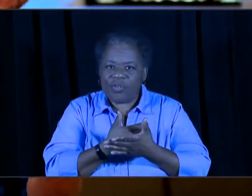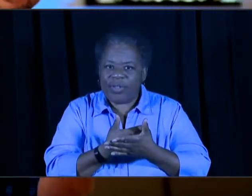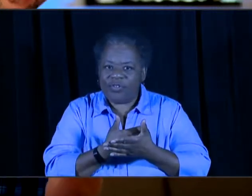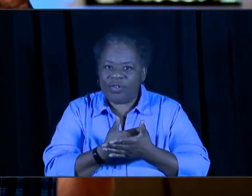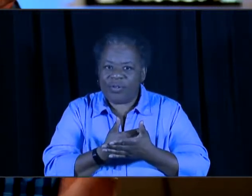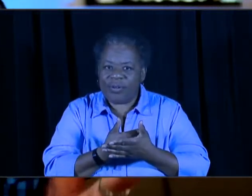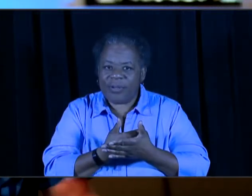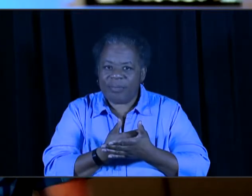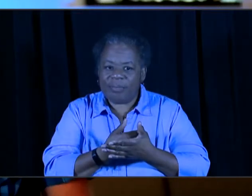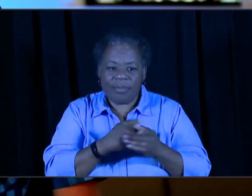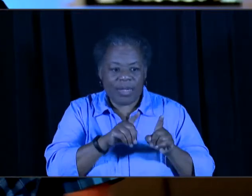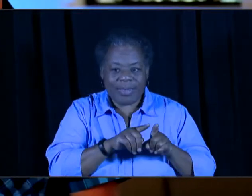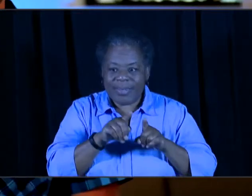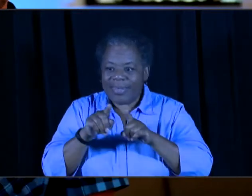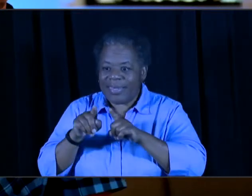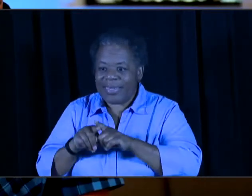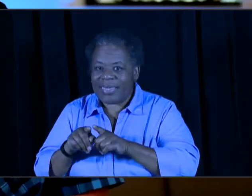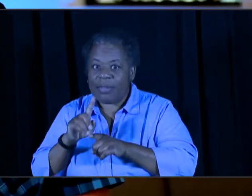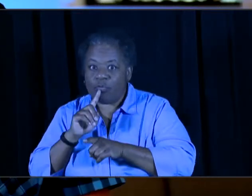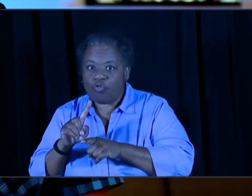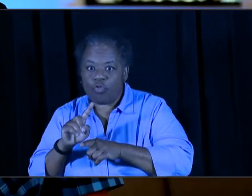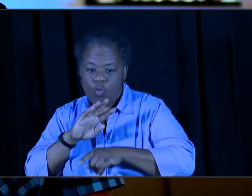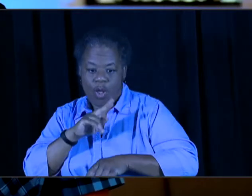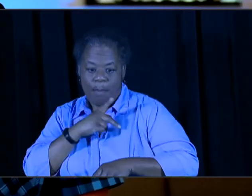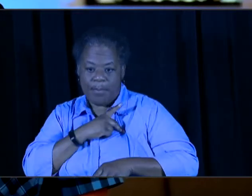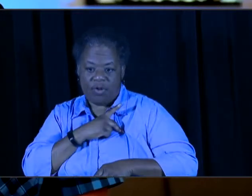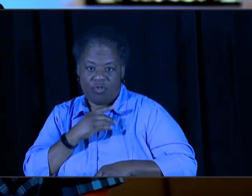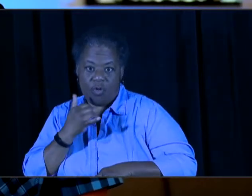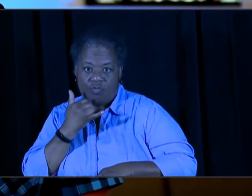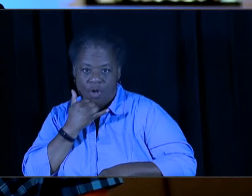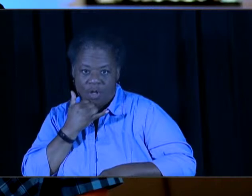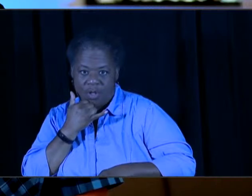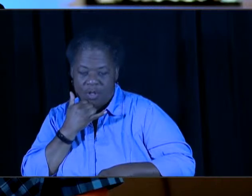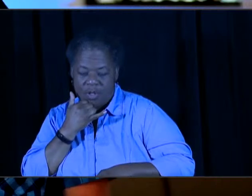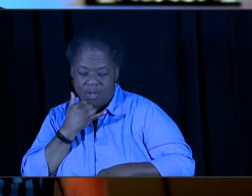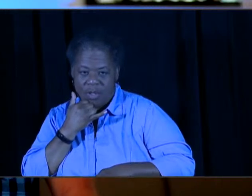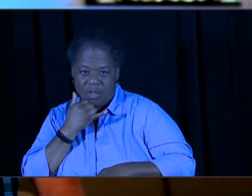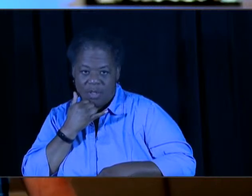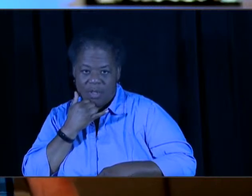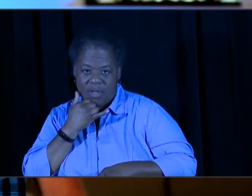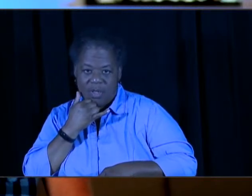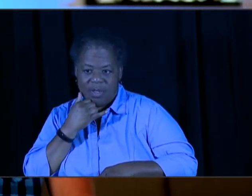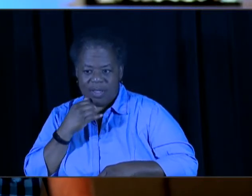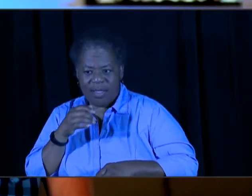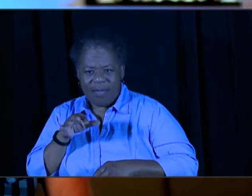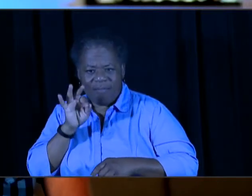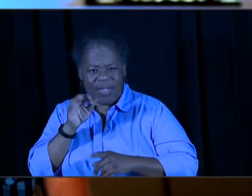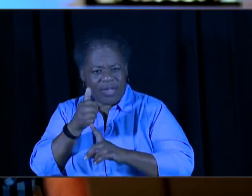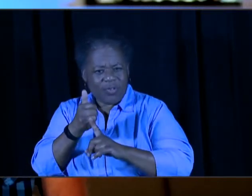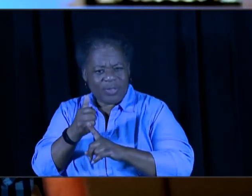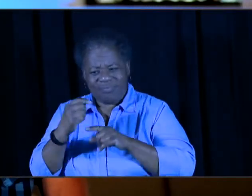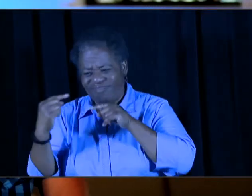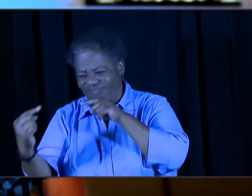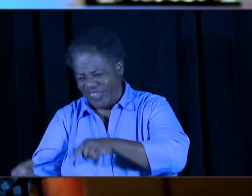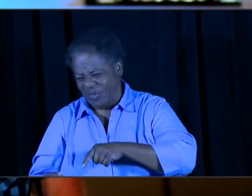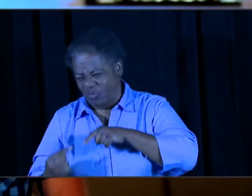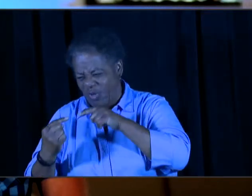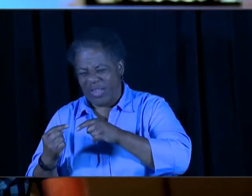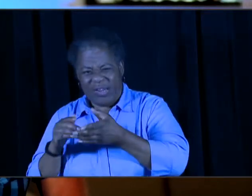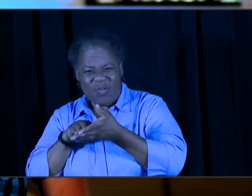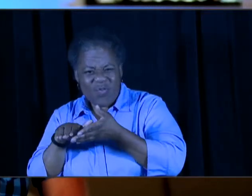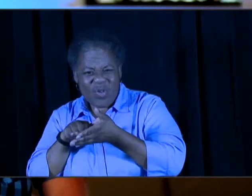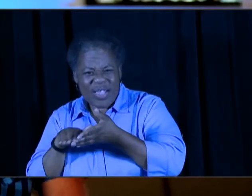And the same thing is true when it comes to our personal wrongs as well. If you find yourself struggling to forgive